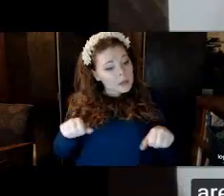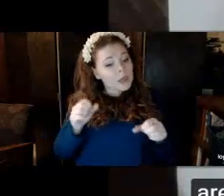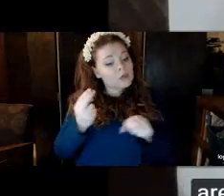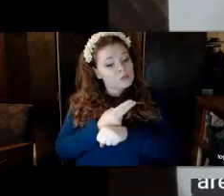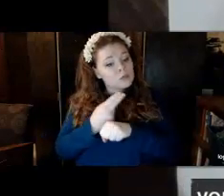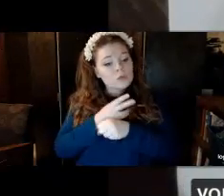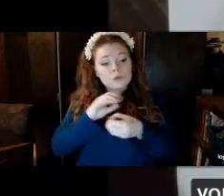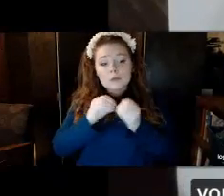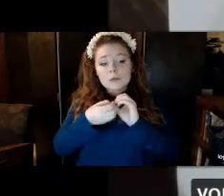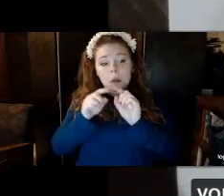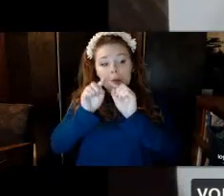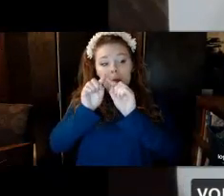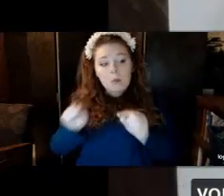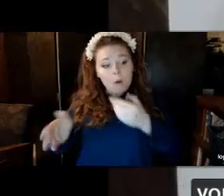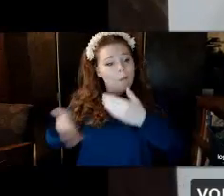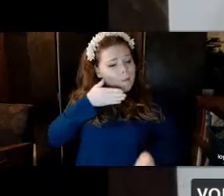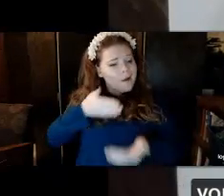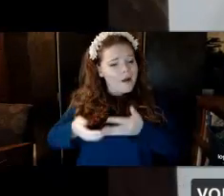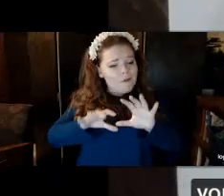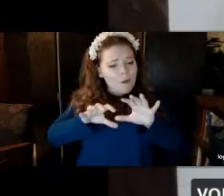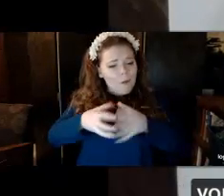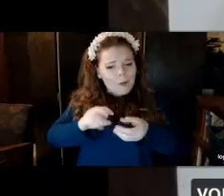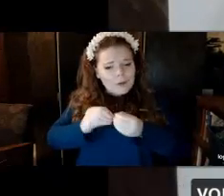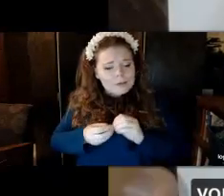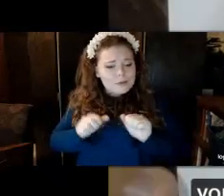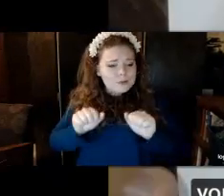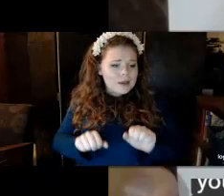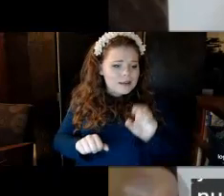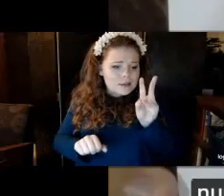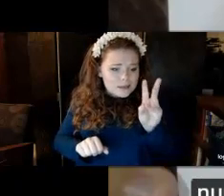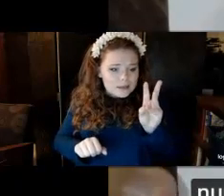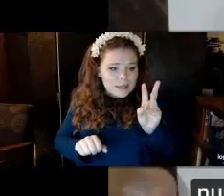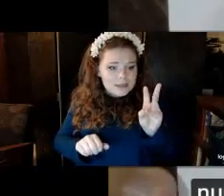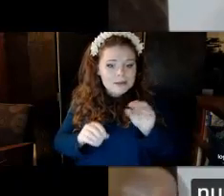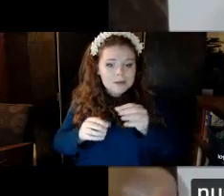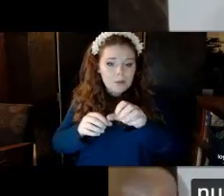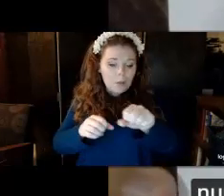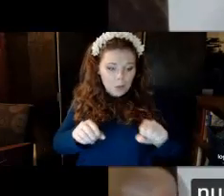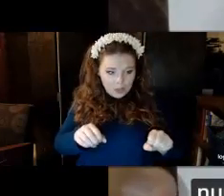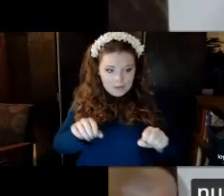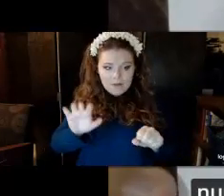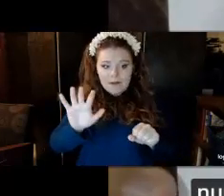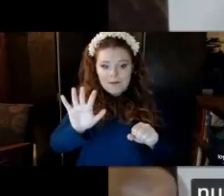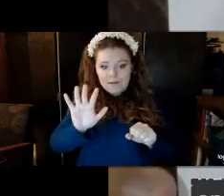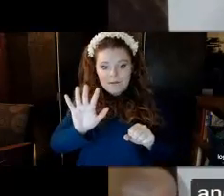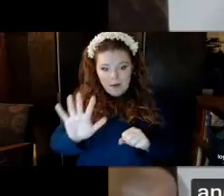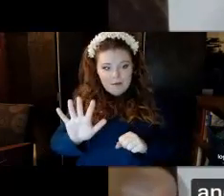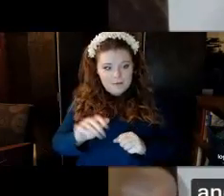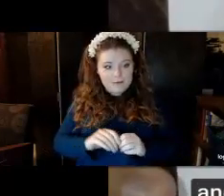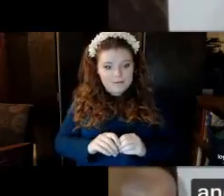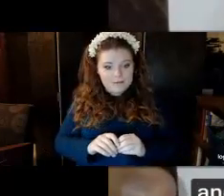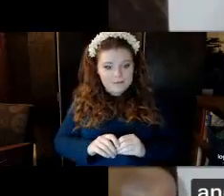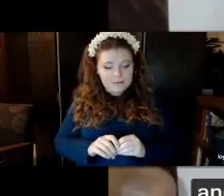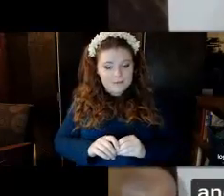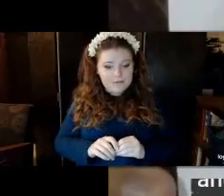bond for any whole number. So I can take 6 and pull out 5, and then I can take one whole from 6, and I can turn